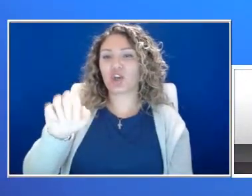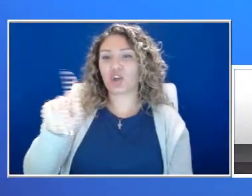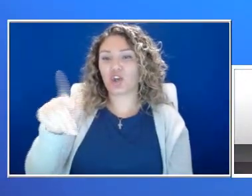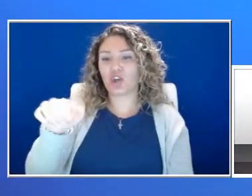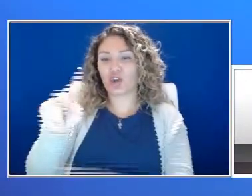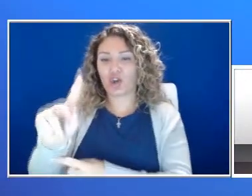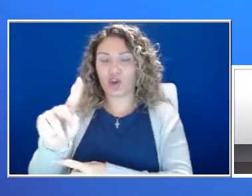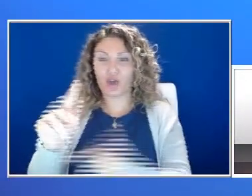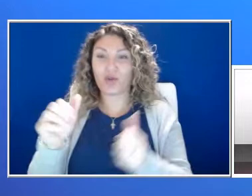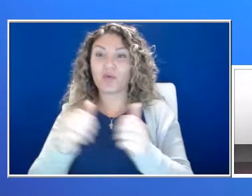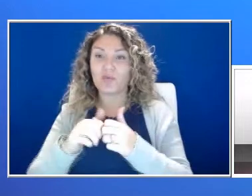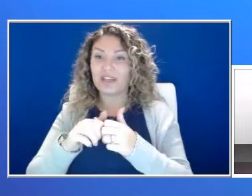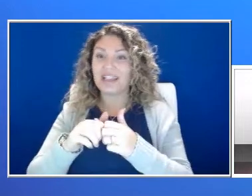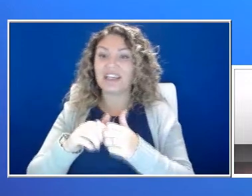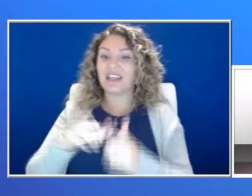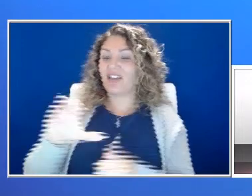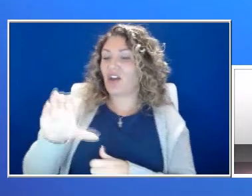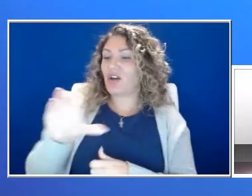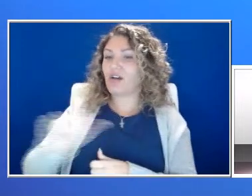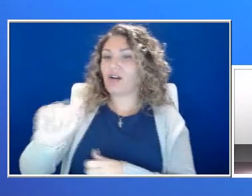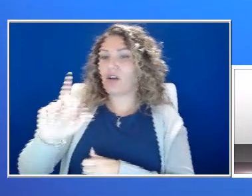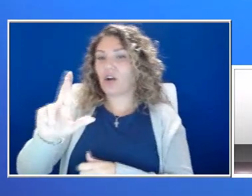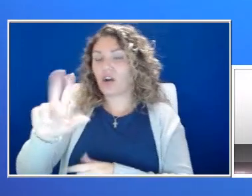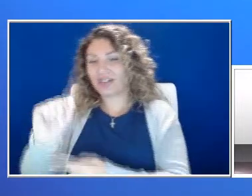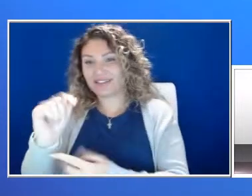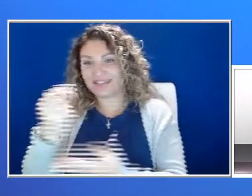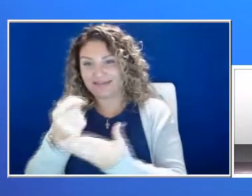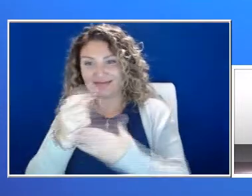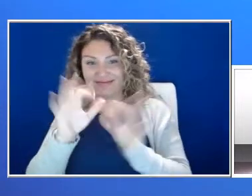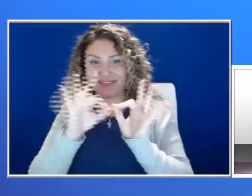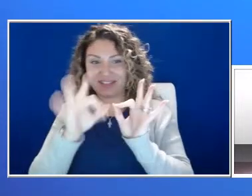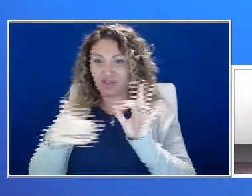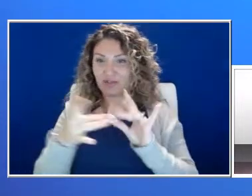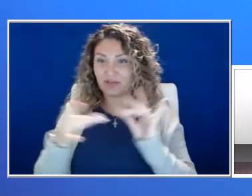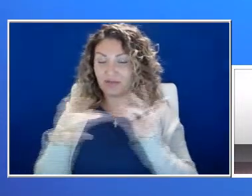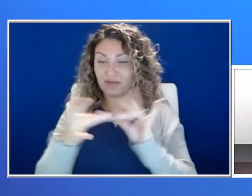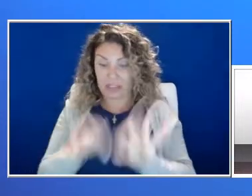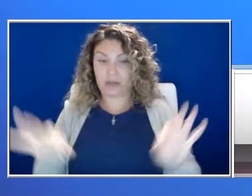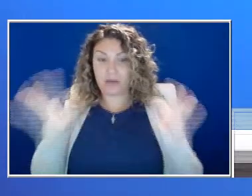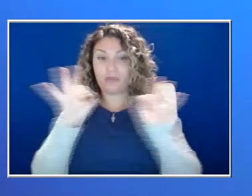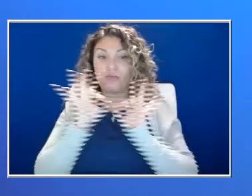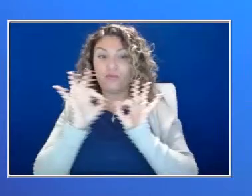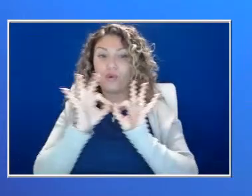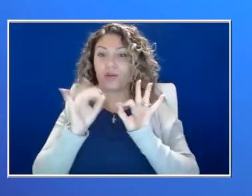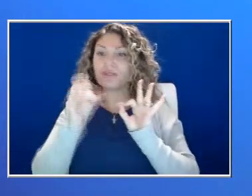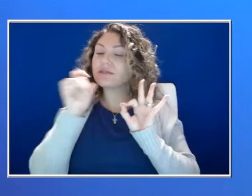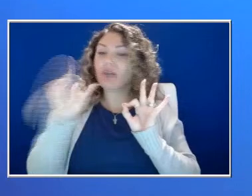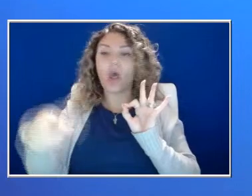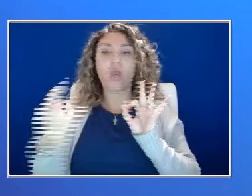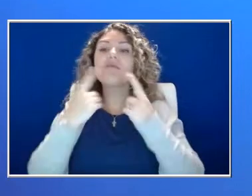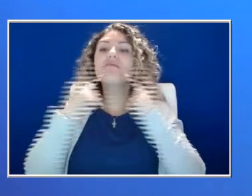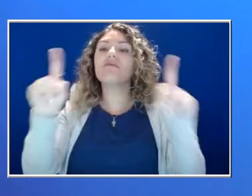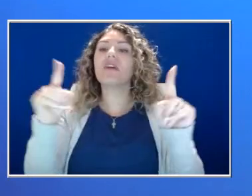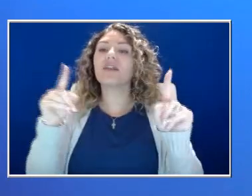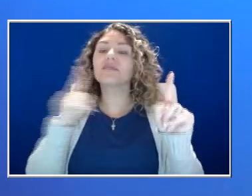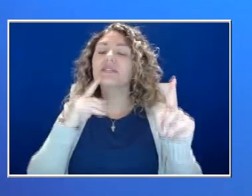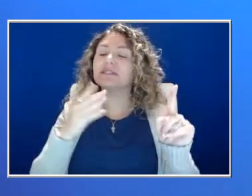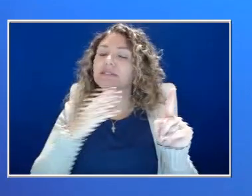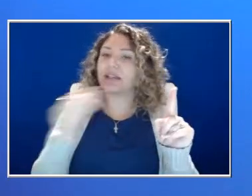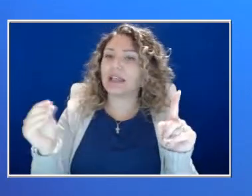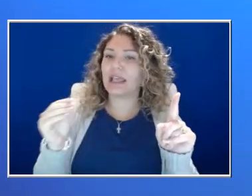thing about CAR T-cell. As Judy actually has mentioned, the importance of CAR T-cell is not only the efficacy and the less side effects, is